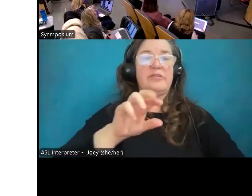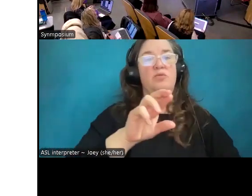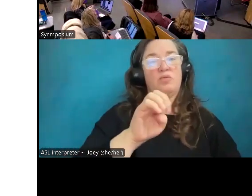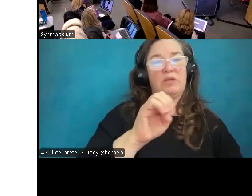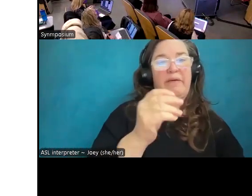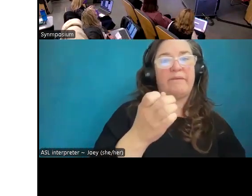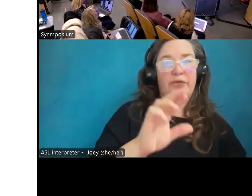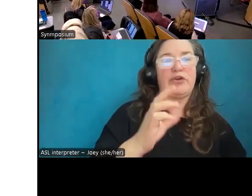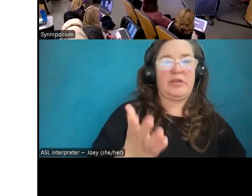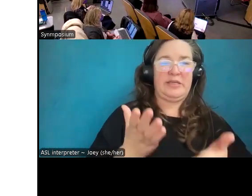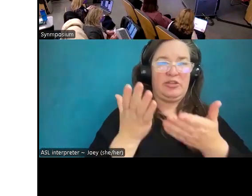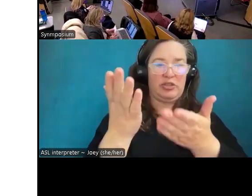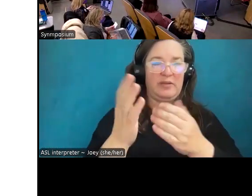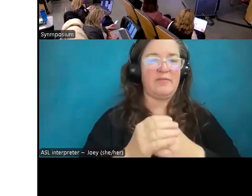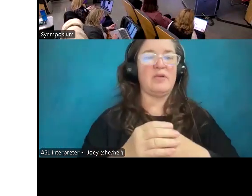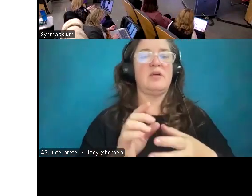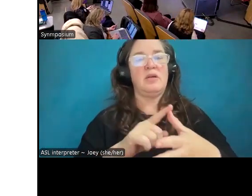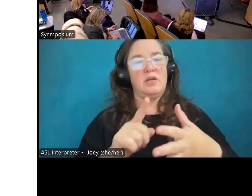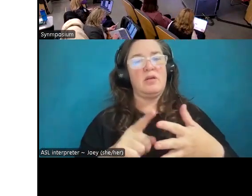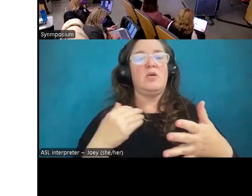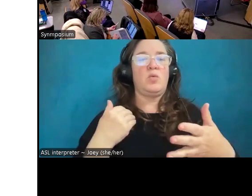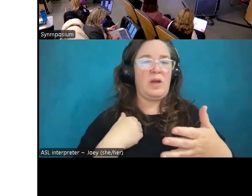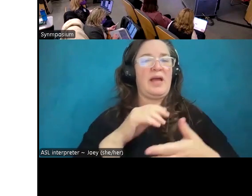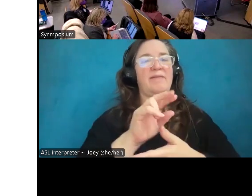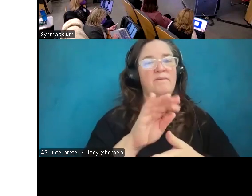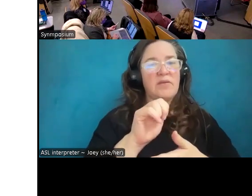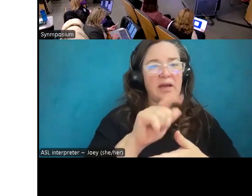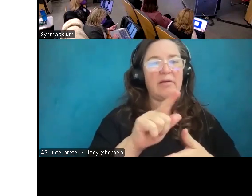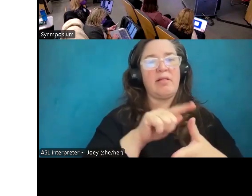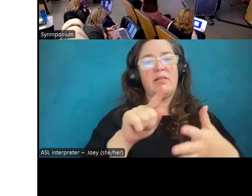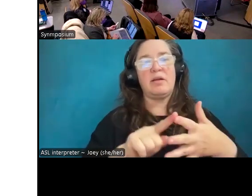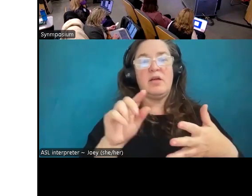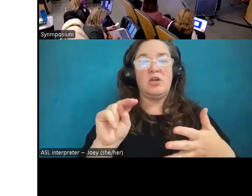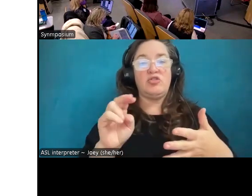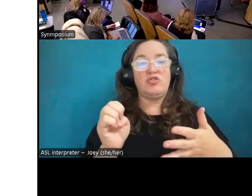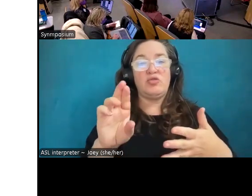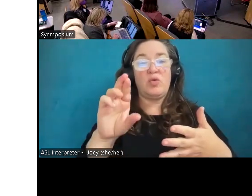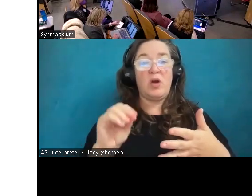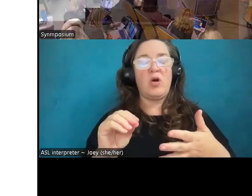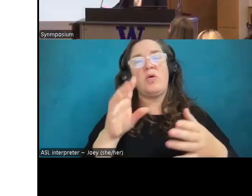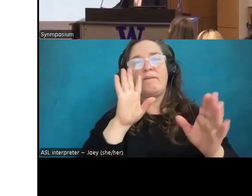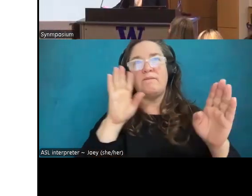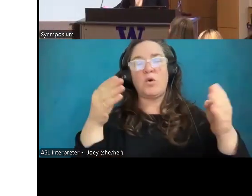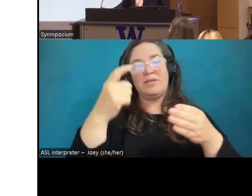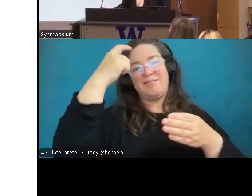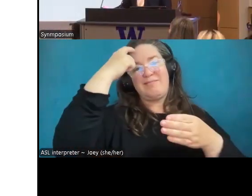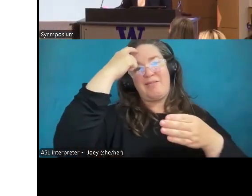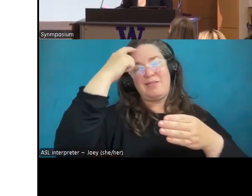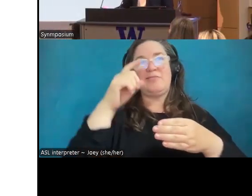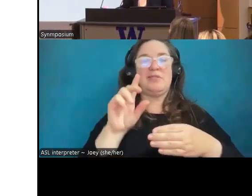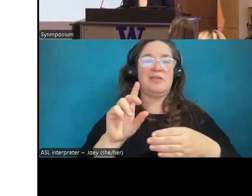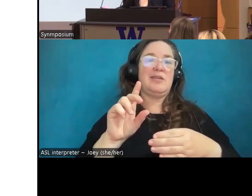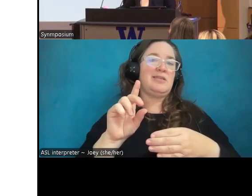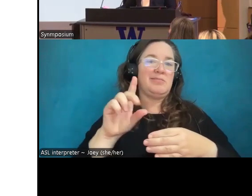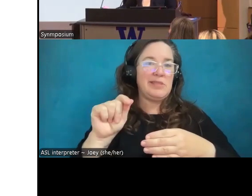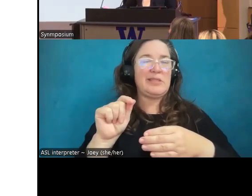replication. We have Recover Neuro looking at neurocognitive rehabilitation for those who are cognitively impaired.